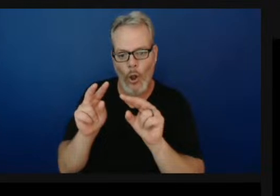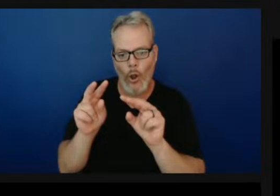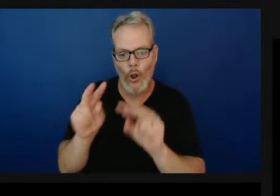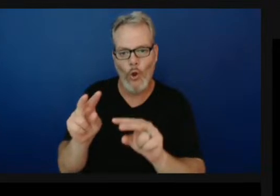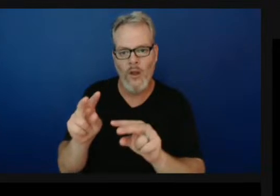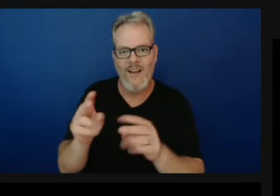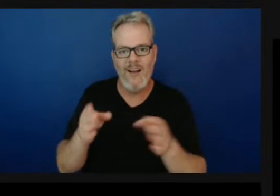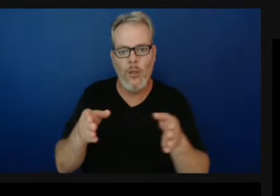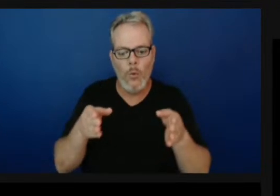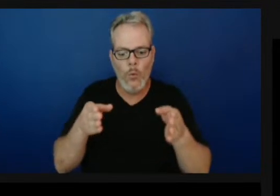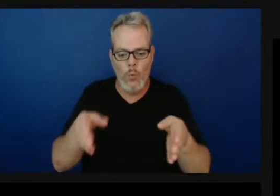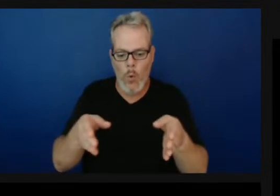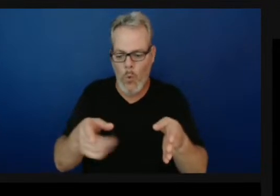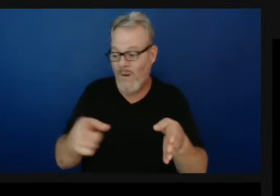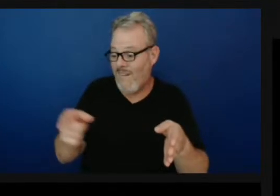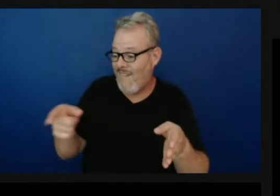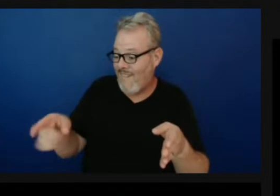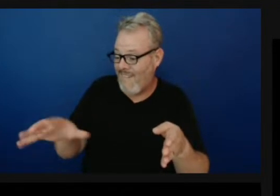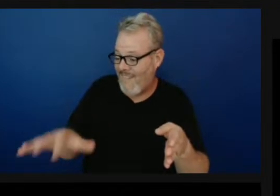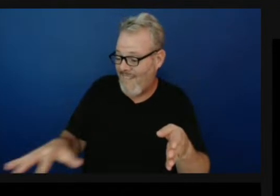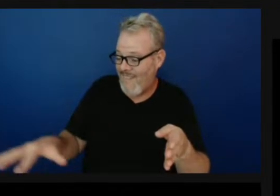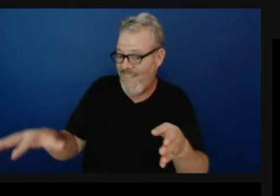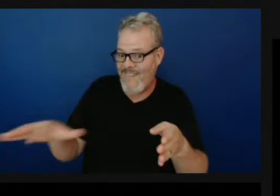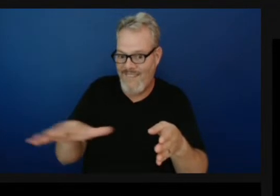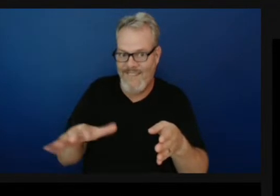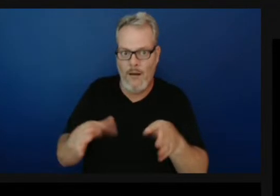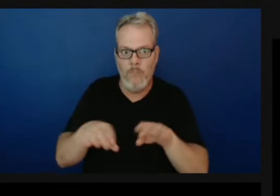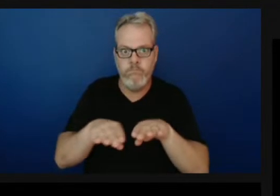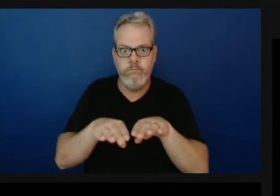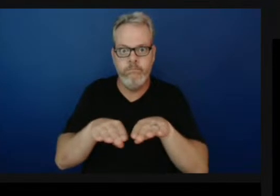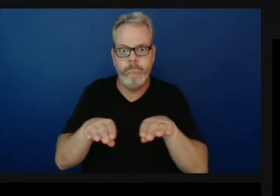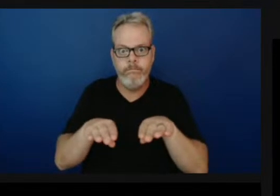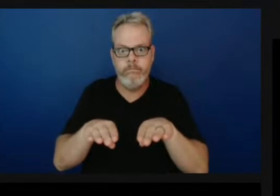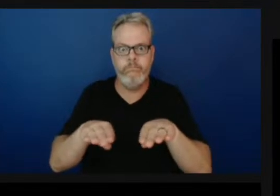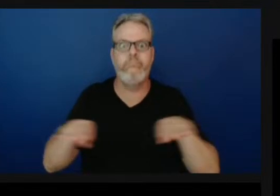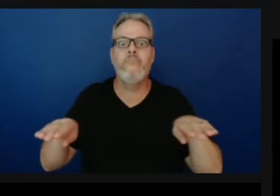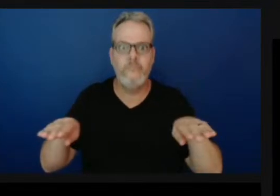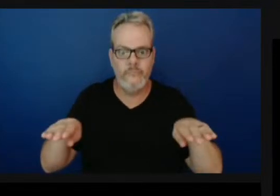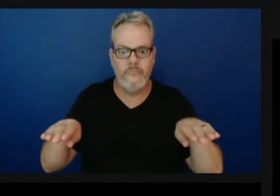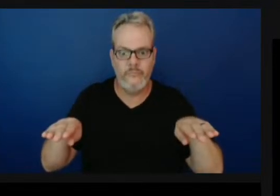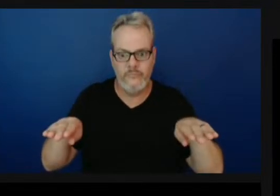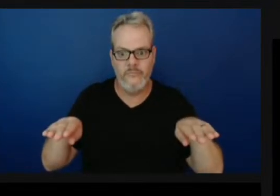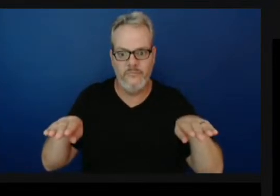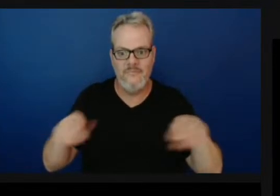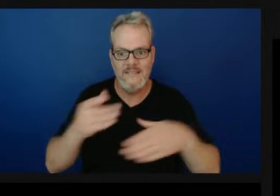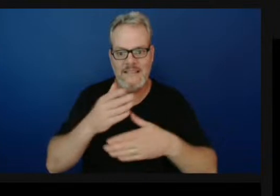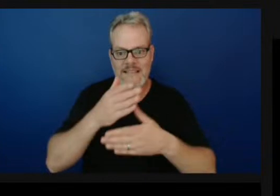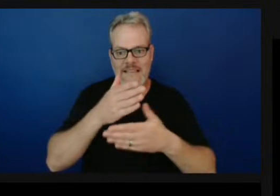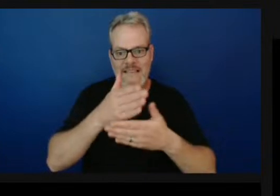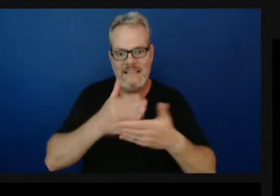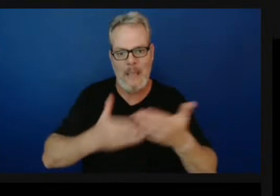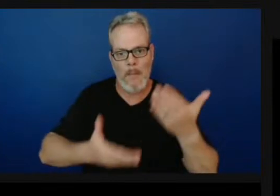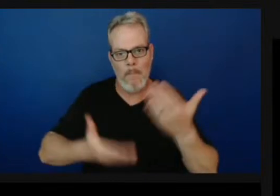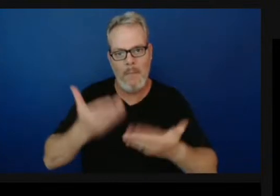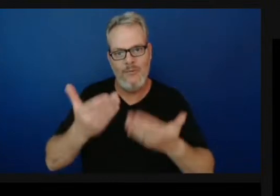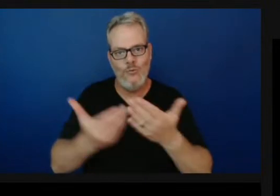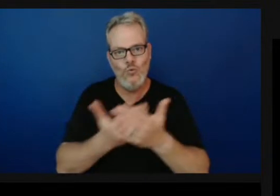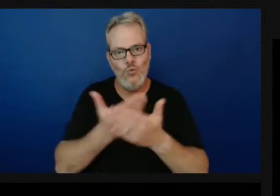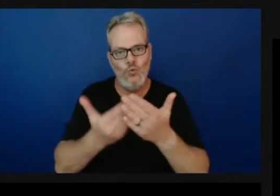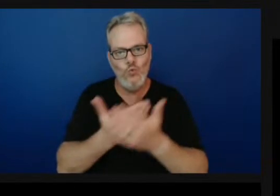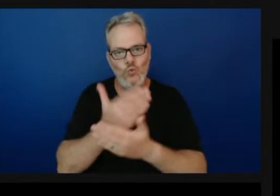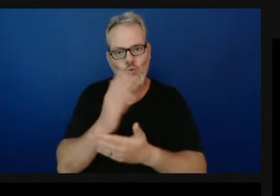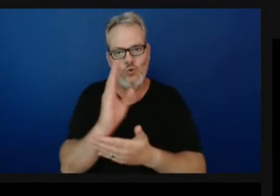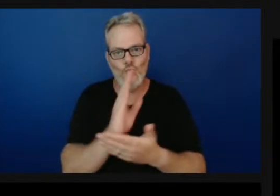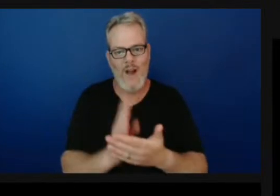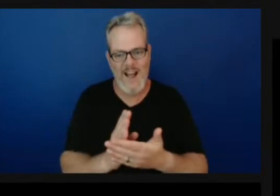see perhaps pre-existing cracks widening, or perhaps these are some of these. This one might be a new crack. This one over here, we can see vegetation in